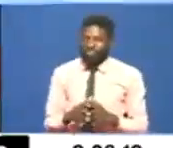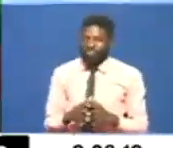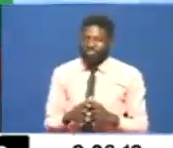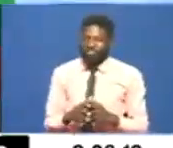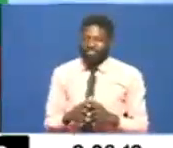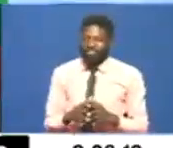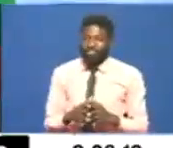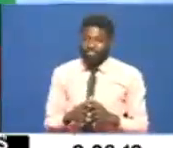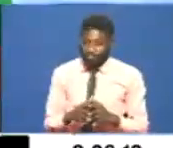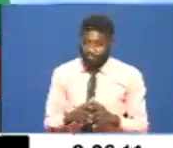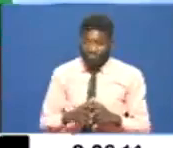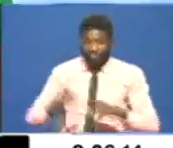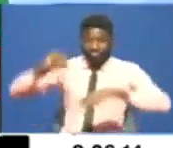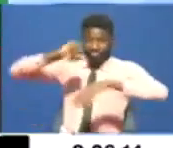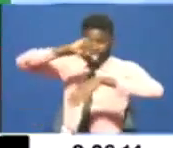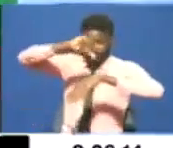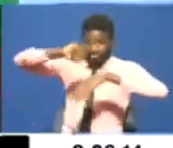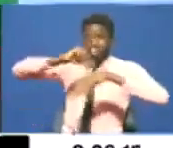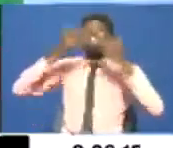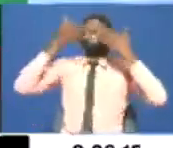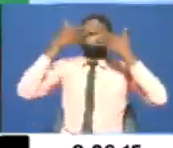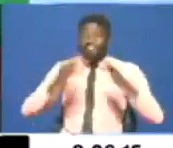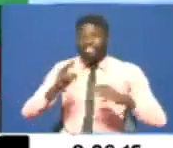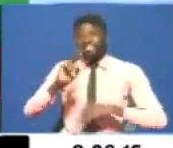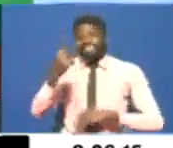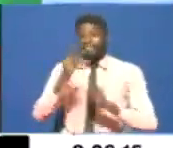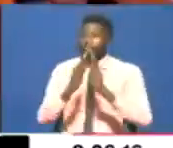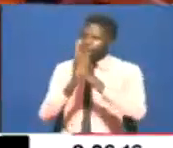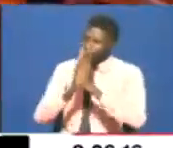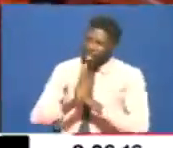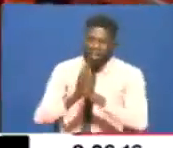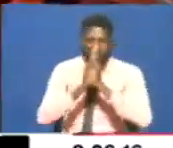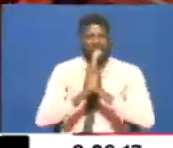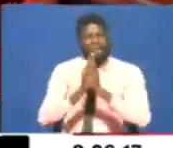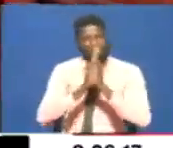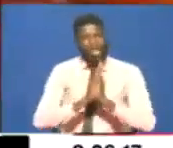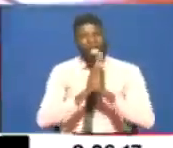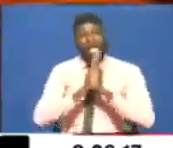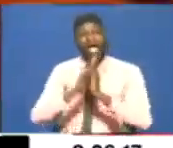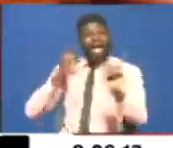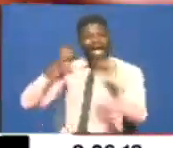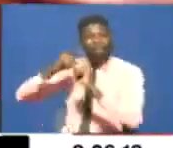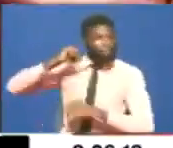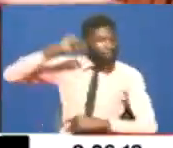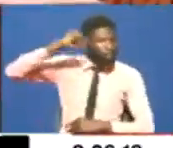After anointment, an intercession for good political tidings.